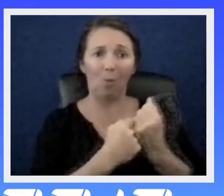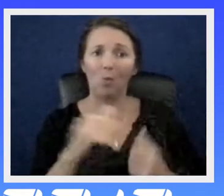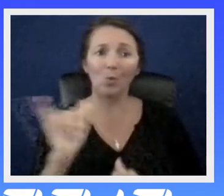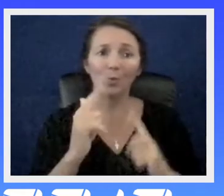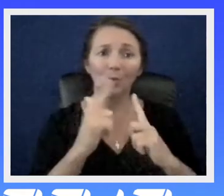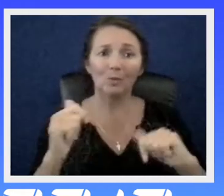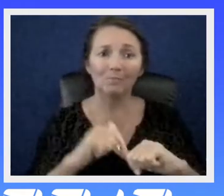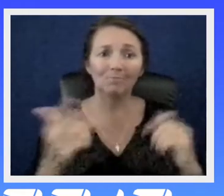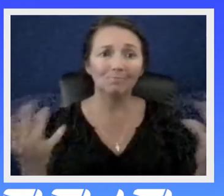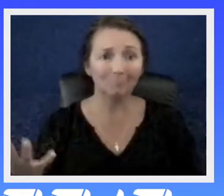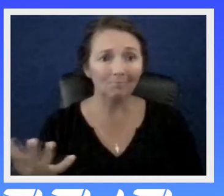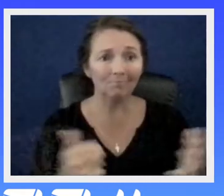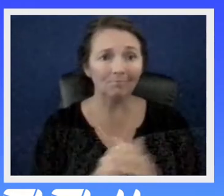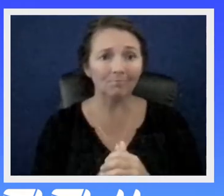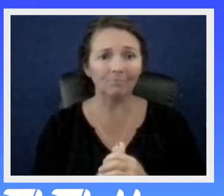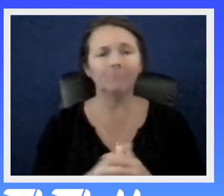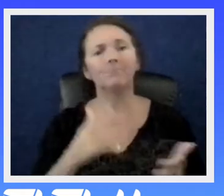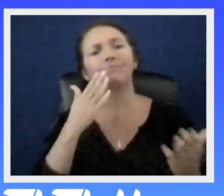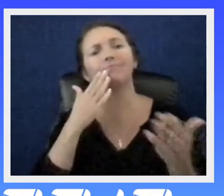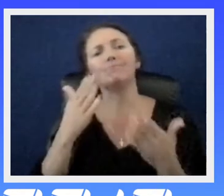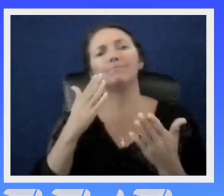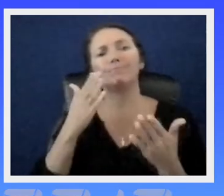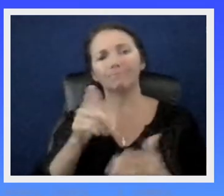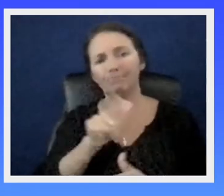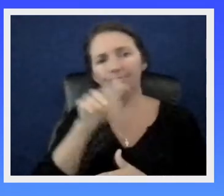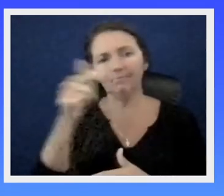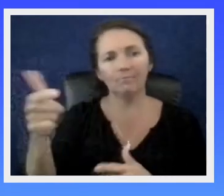Thank you so much. Councillor Campbell.